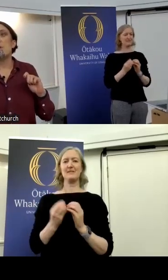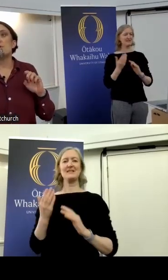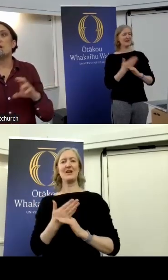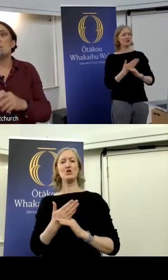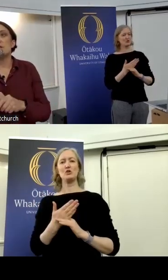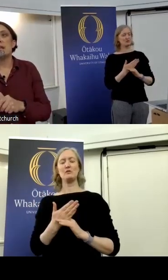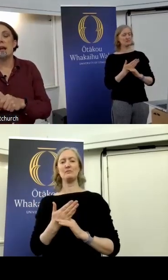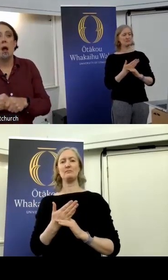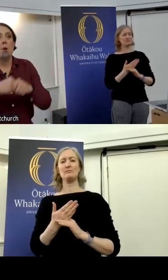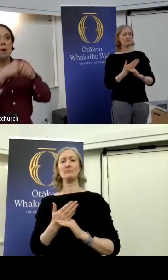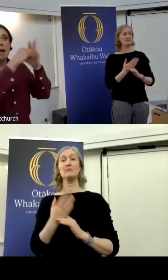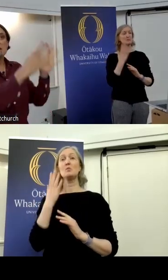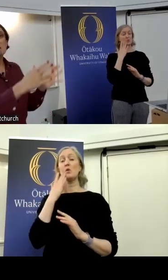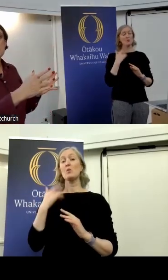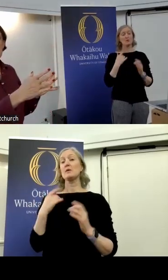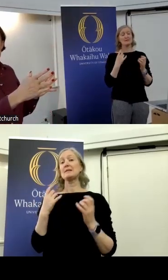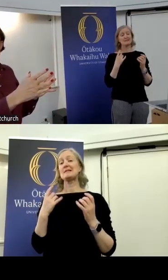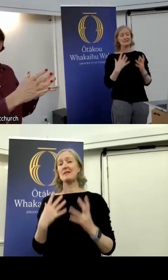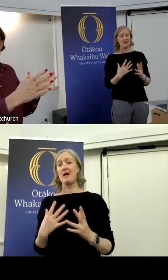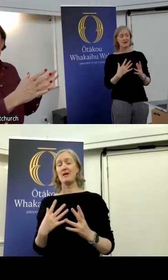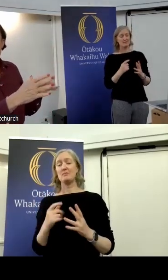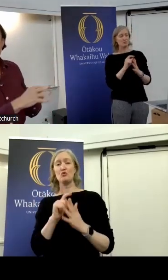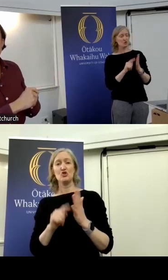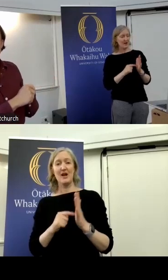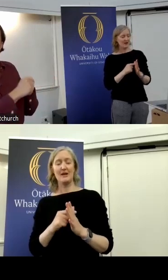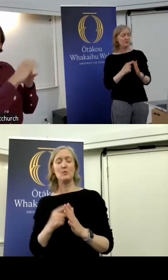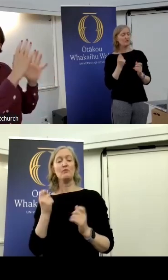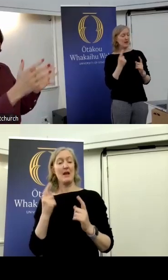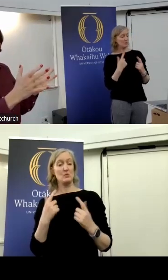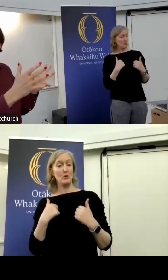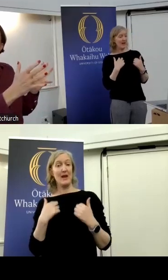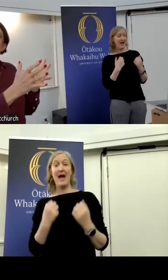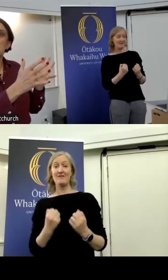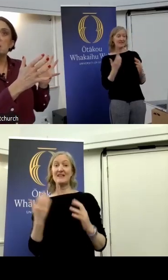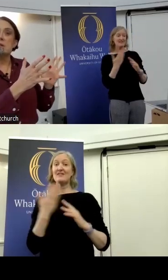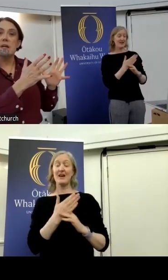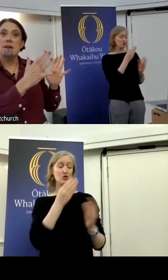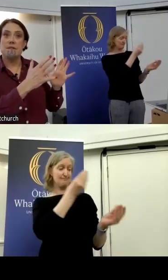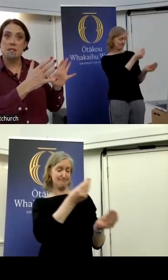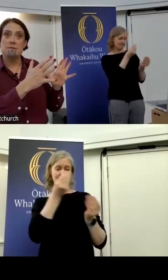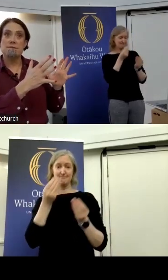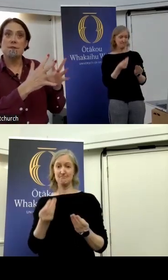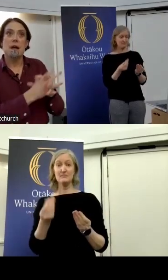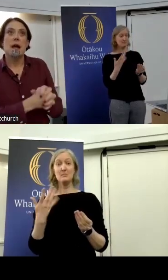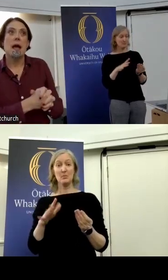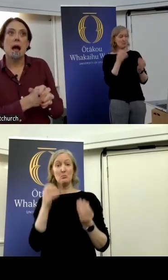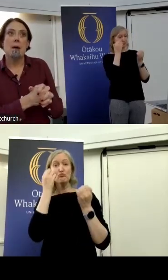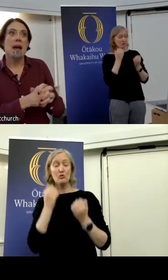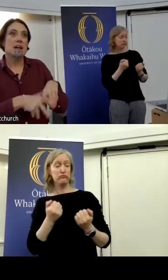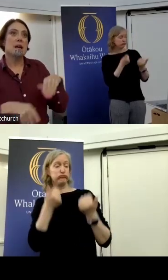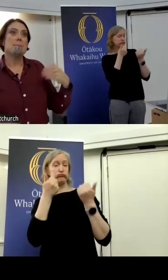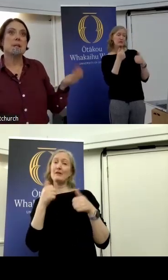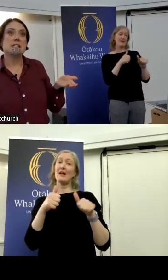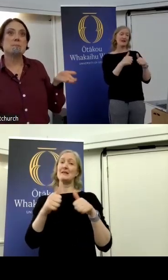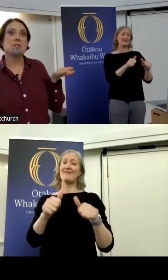in this project was that we had an intervention. It had been demonstrated to be effective,